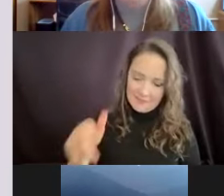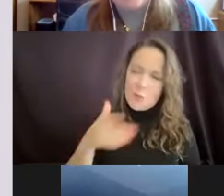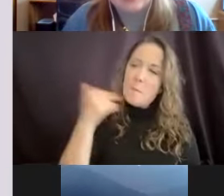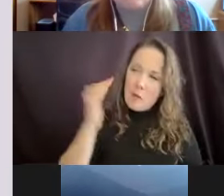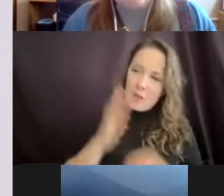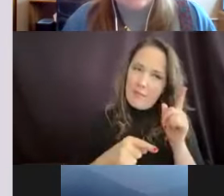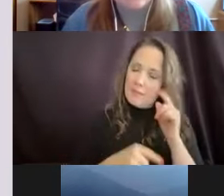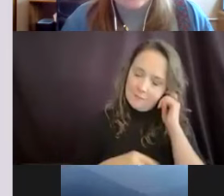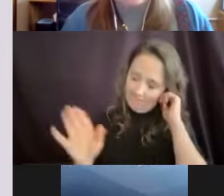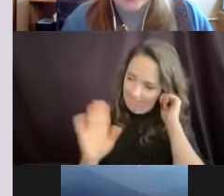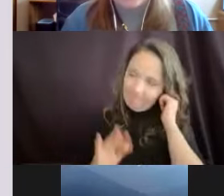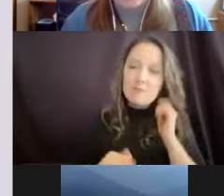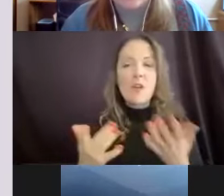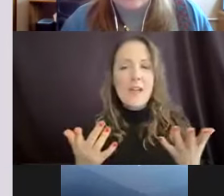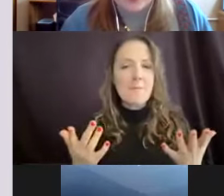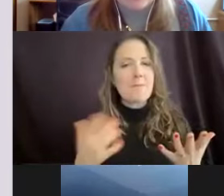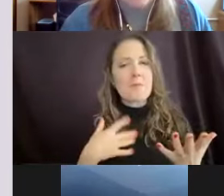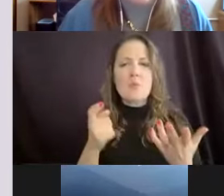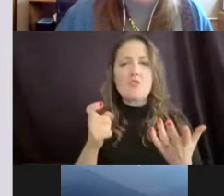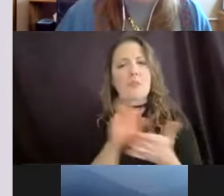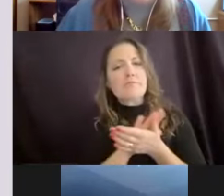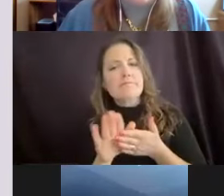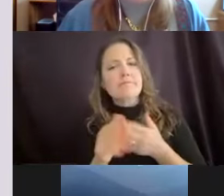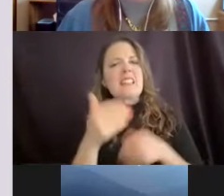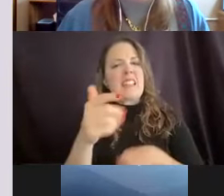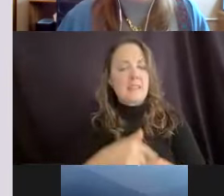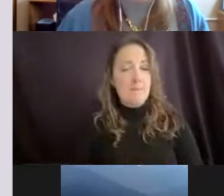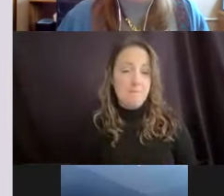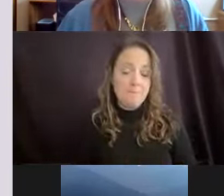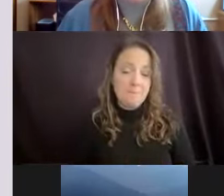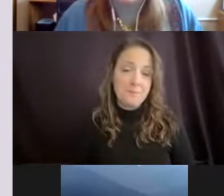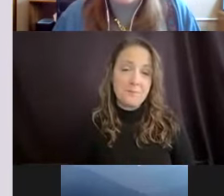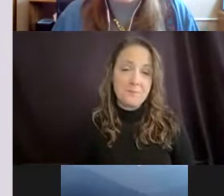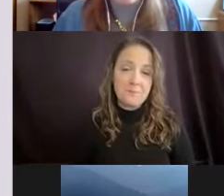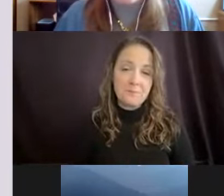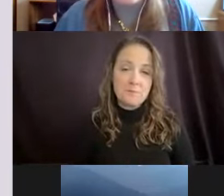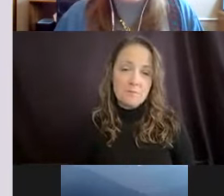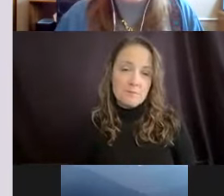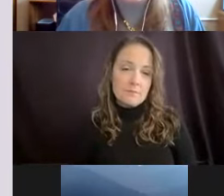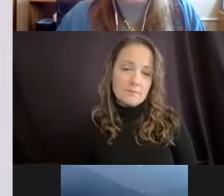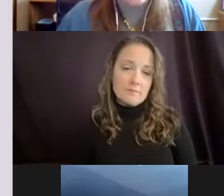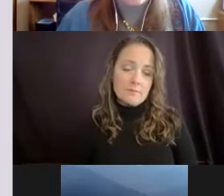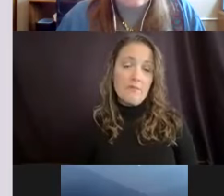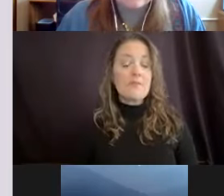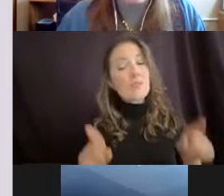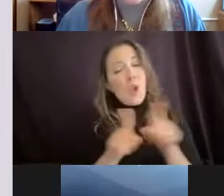or hey, let's be kinder next time. It's also important